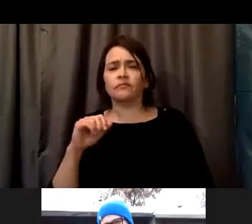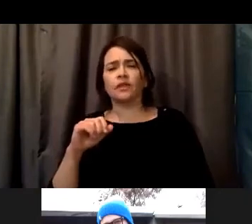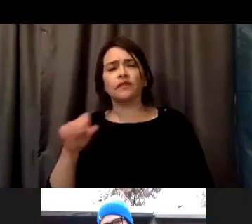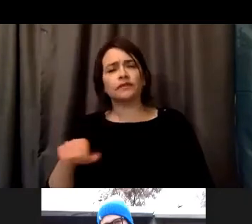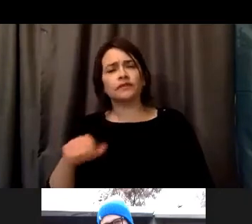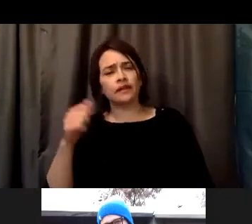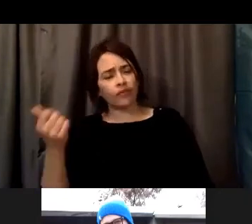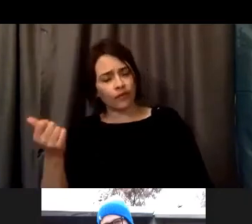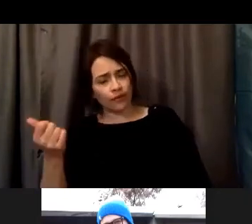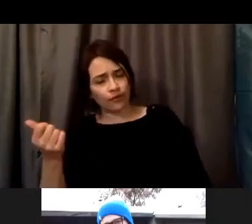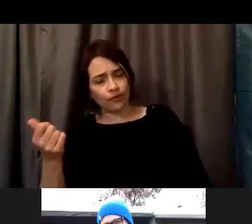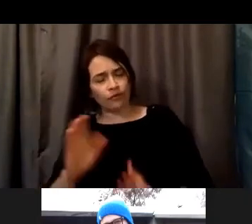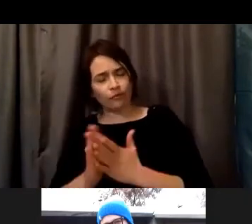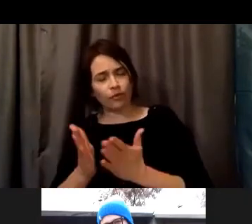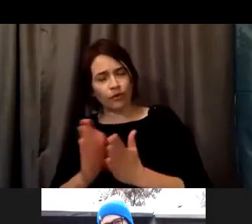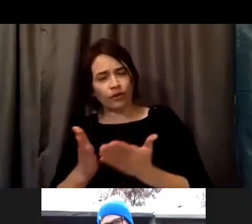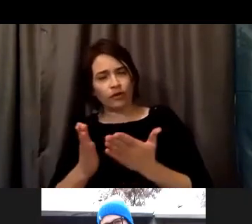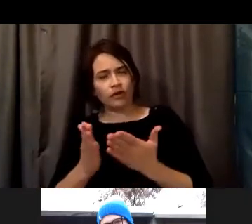One of our